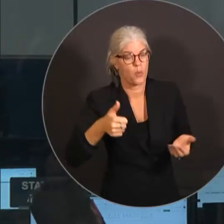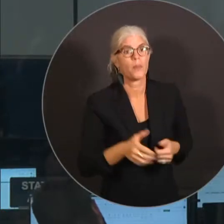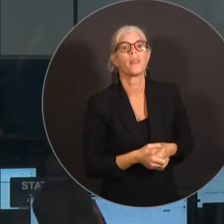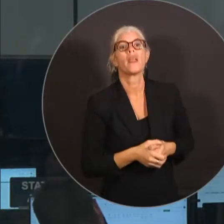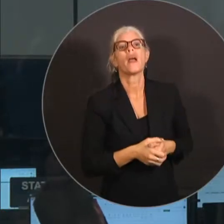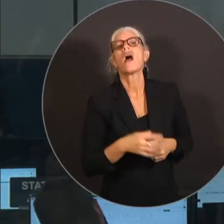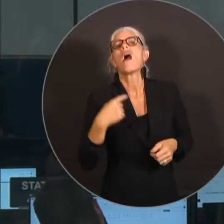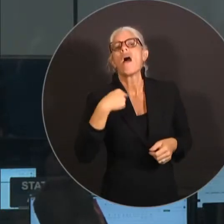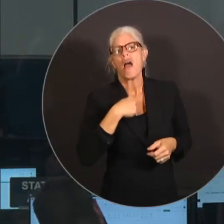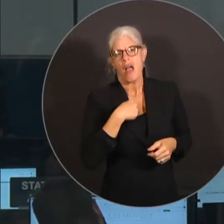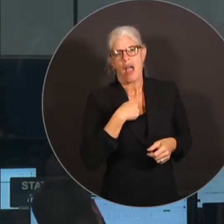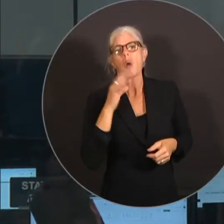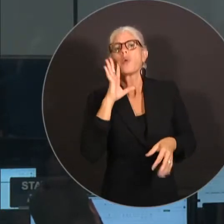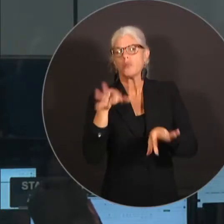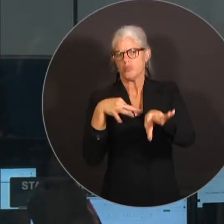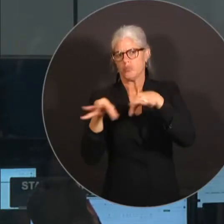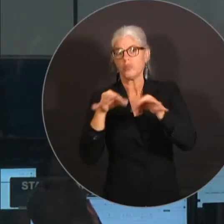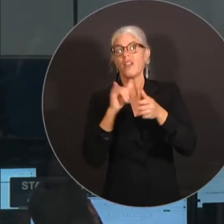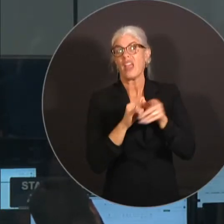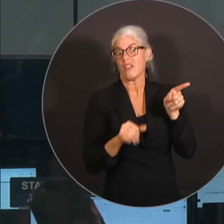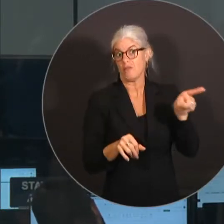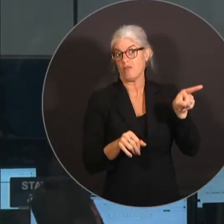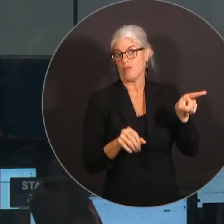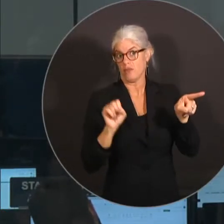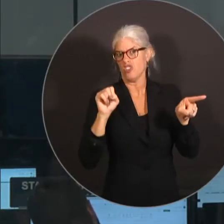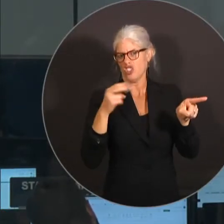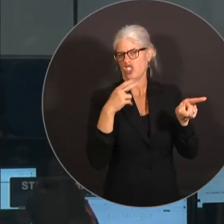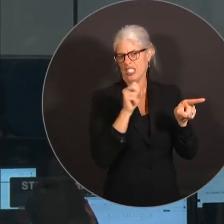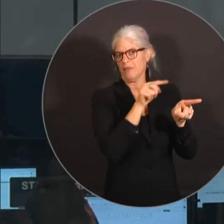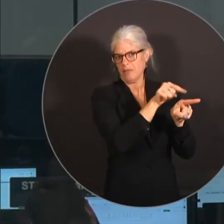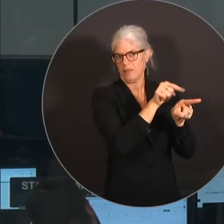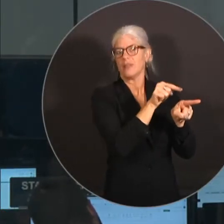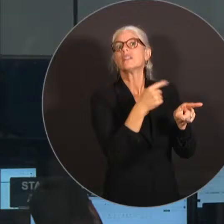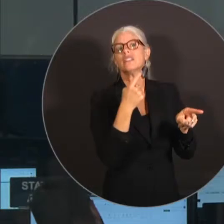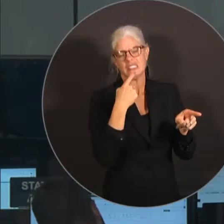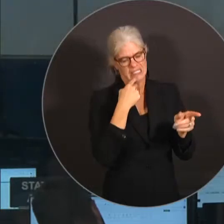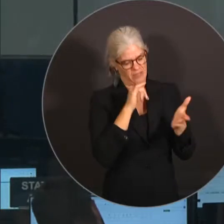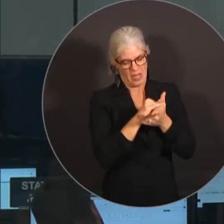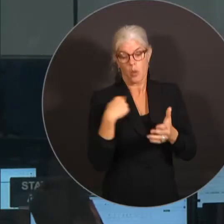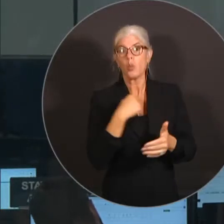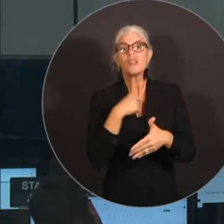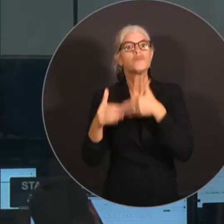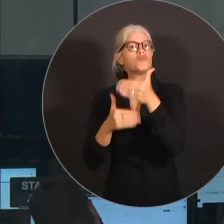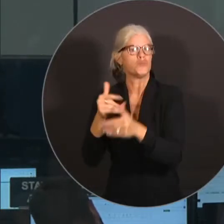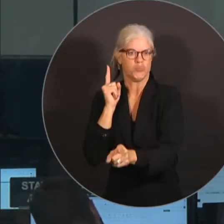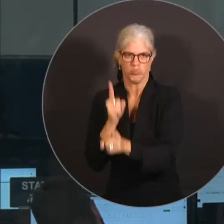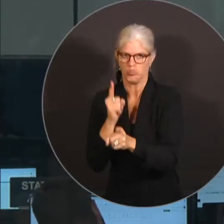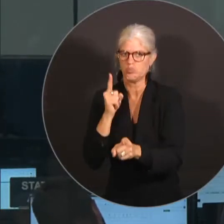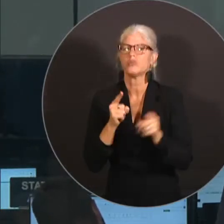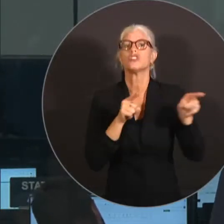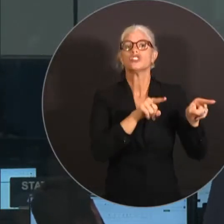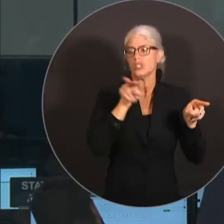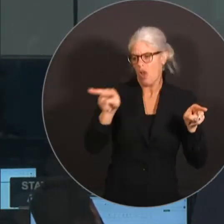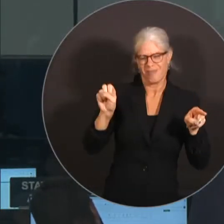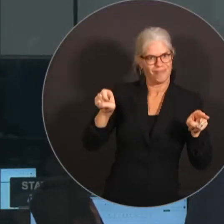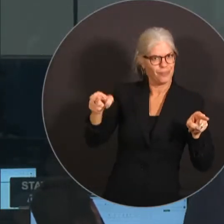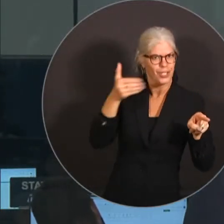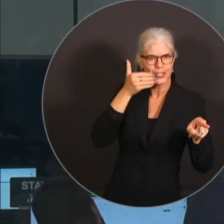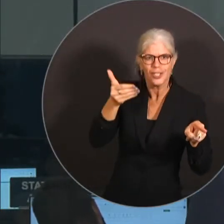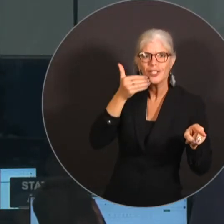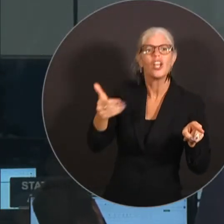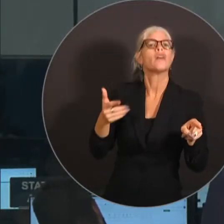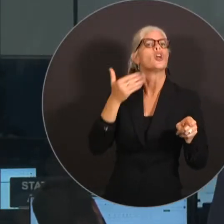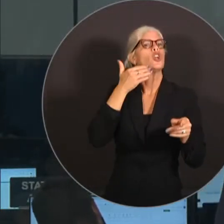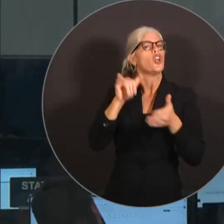say she said that we were on the right track. She felt like that was a very good idea to get some type of incentive